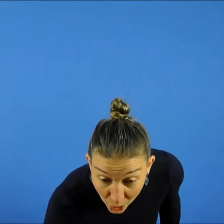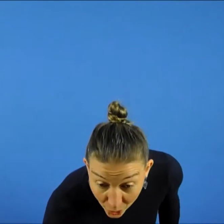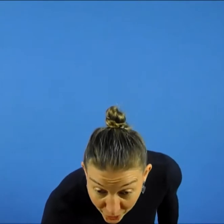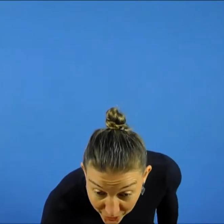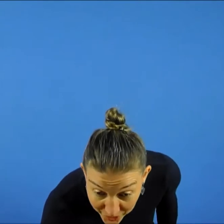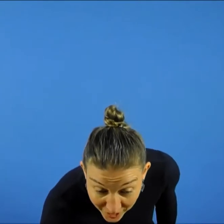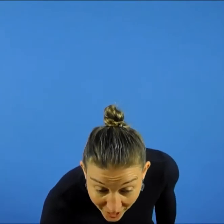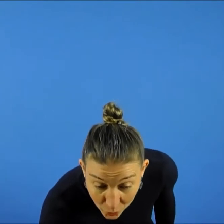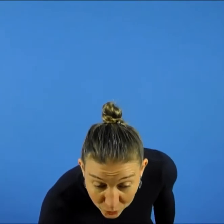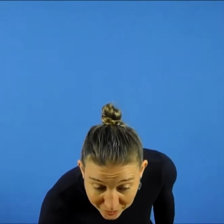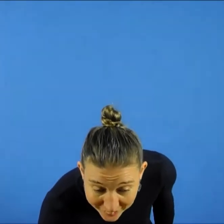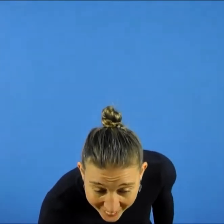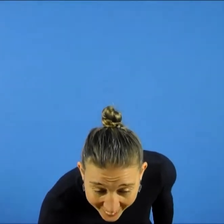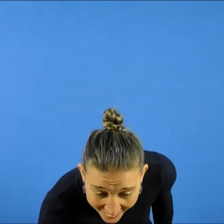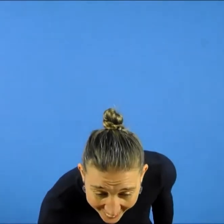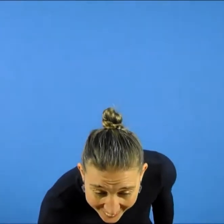interpreter?